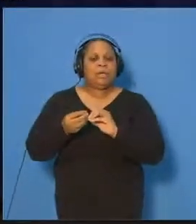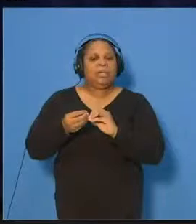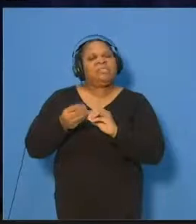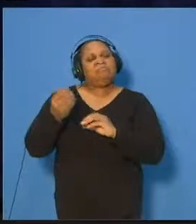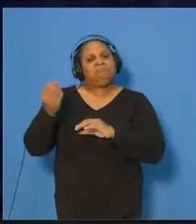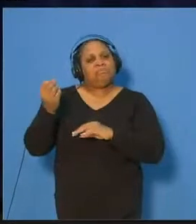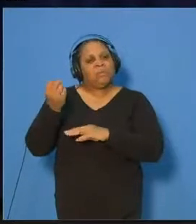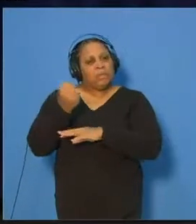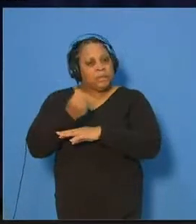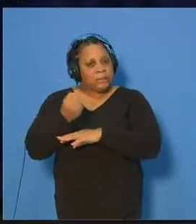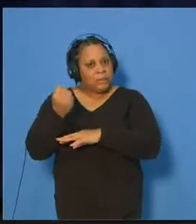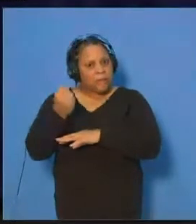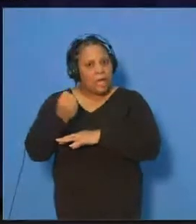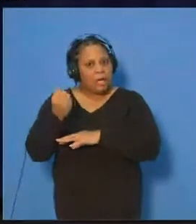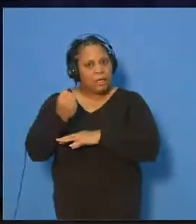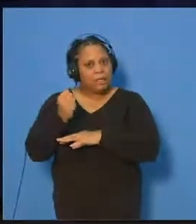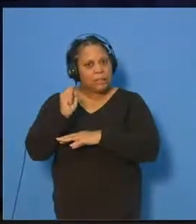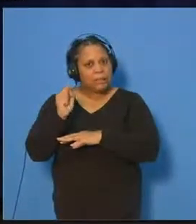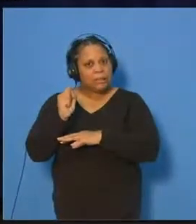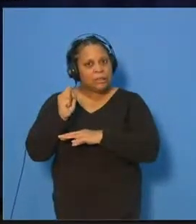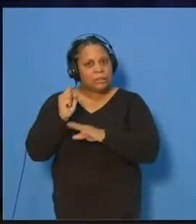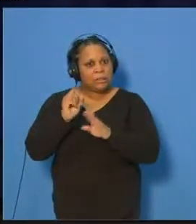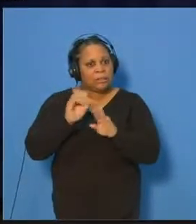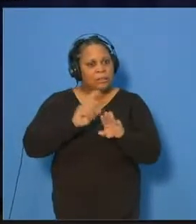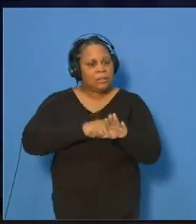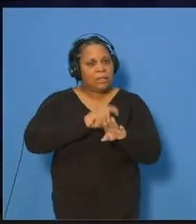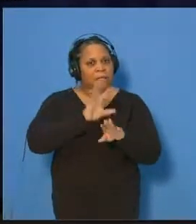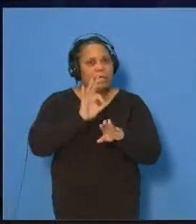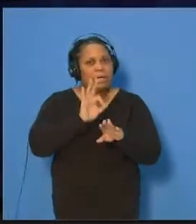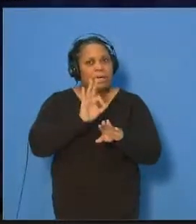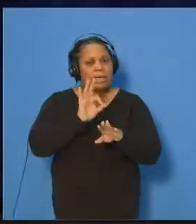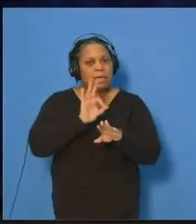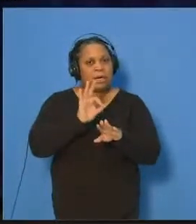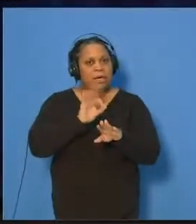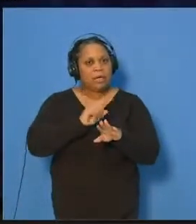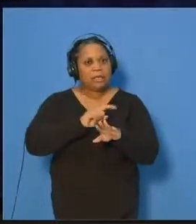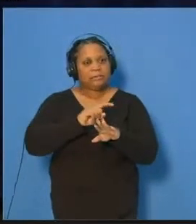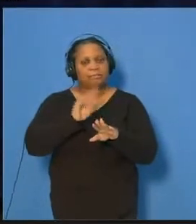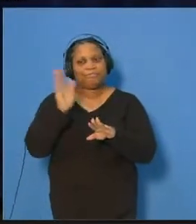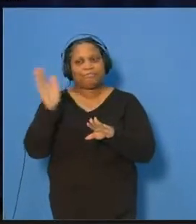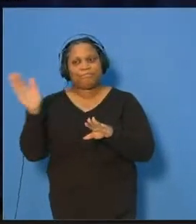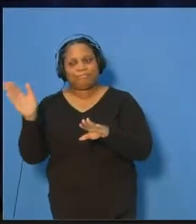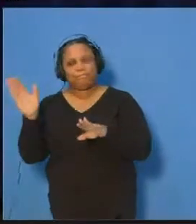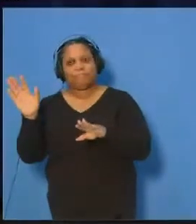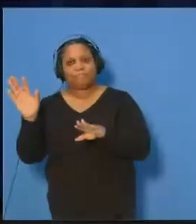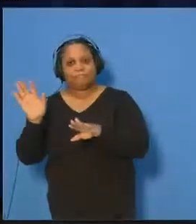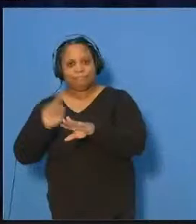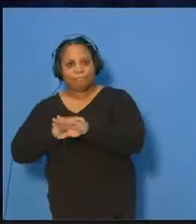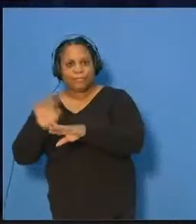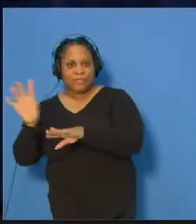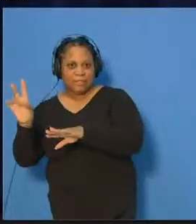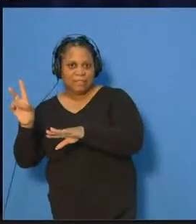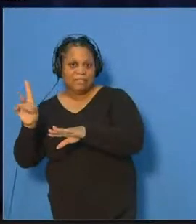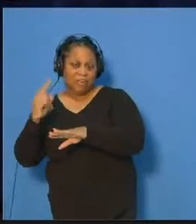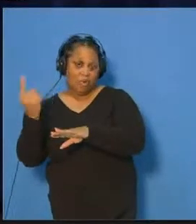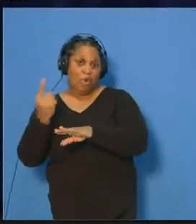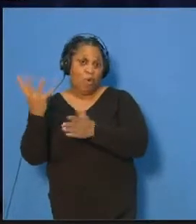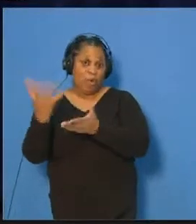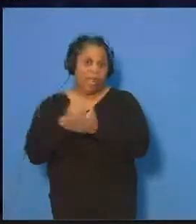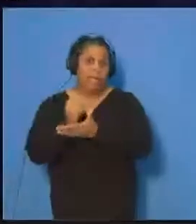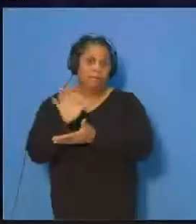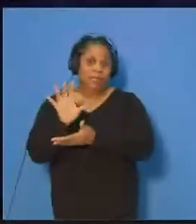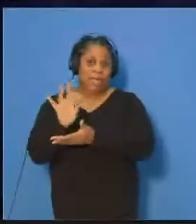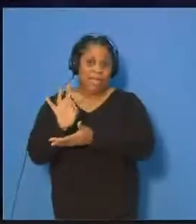Saturday, we were open from 9 a.m. until 7 p.m., but we only collected 84. We had gone